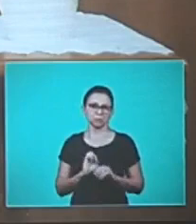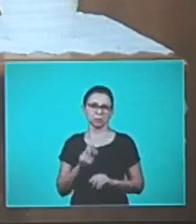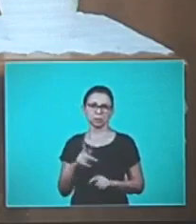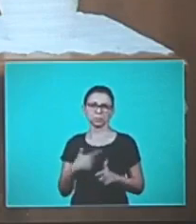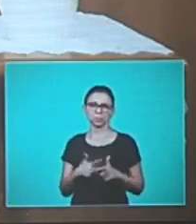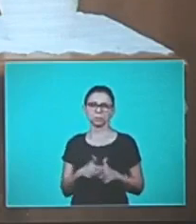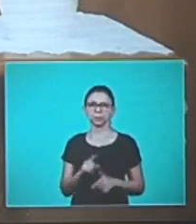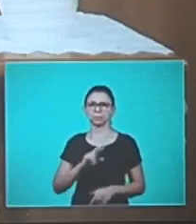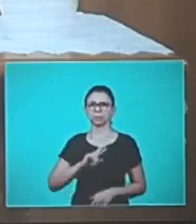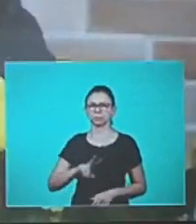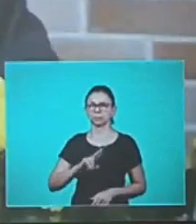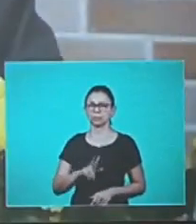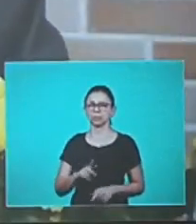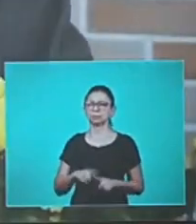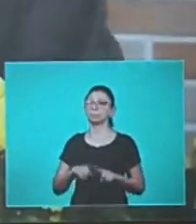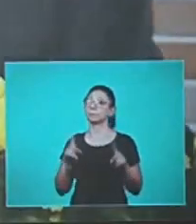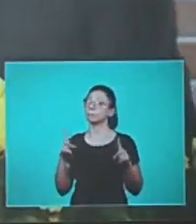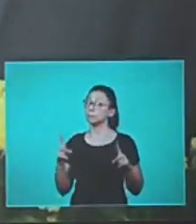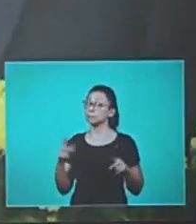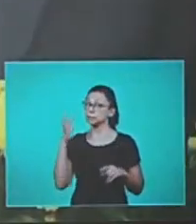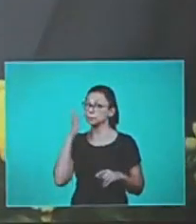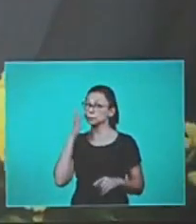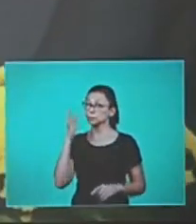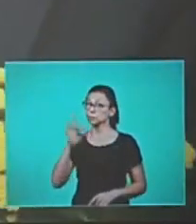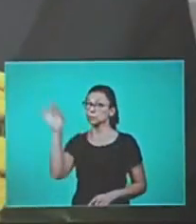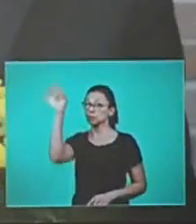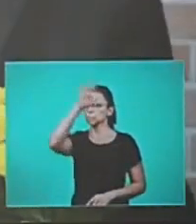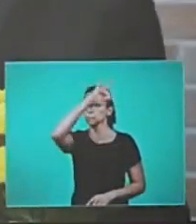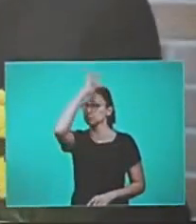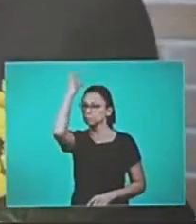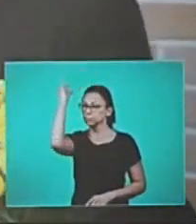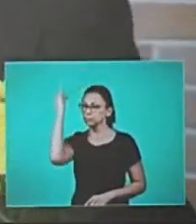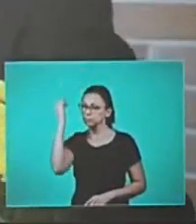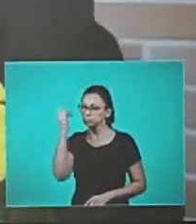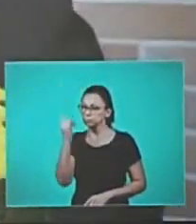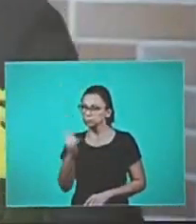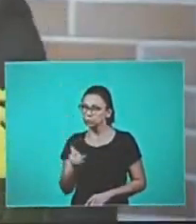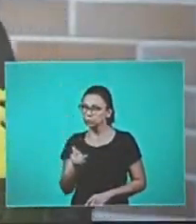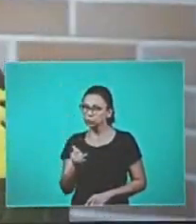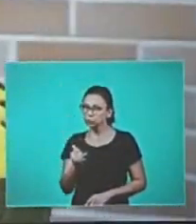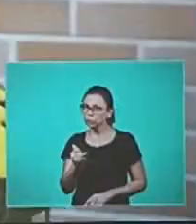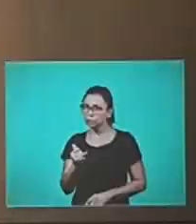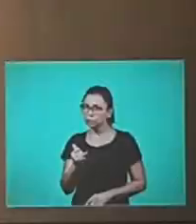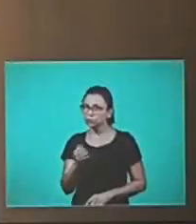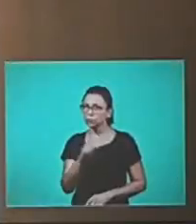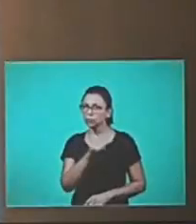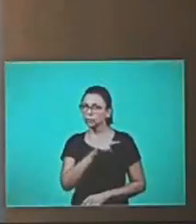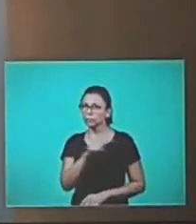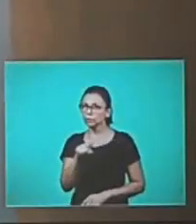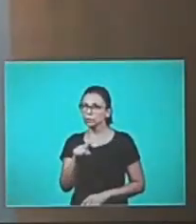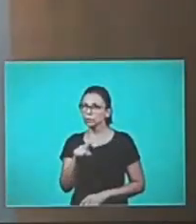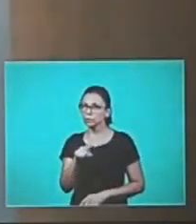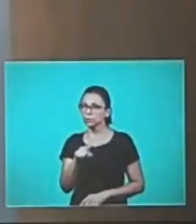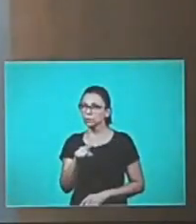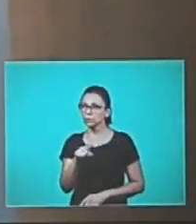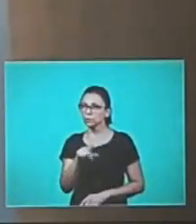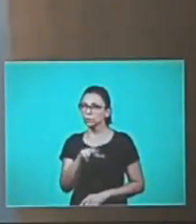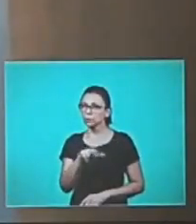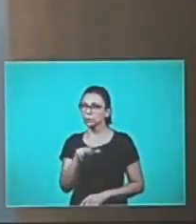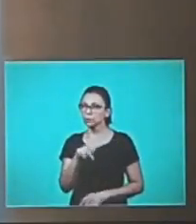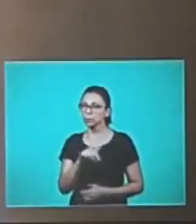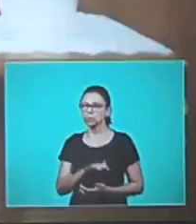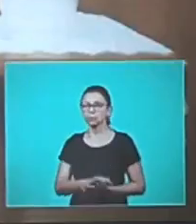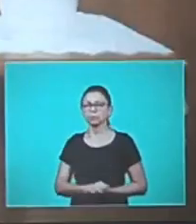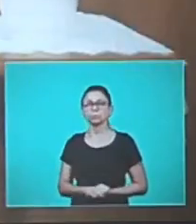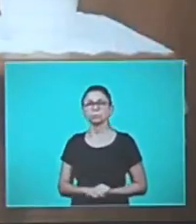there's nothing wrong with that. But it is what the Holy Spirit is saying to each one. You may say, my brother and sister, or the